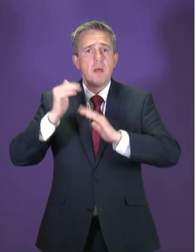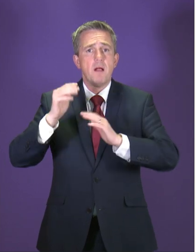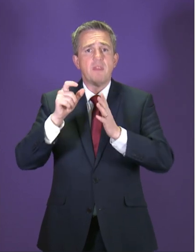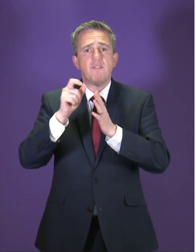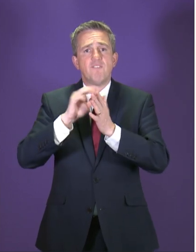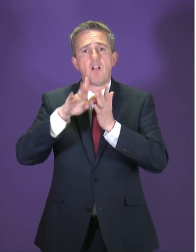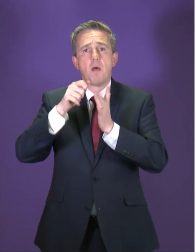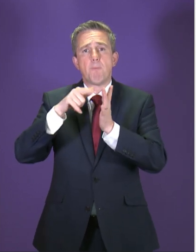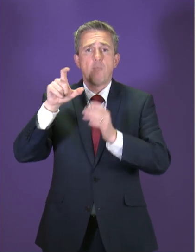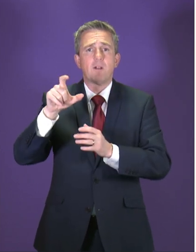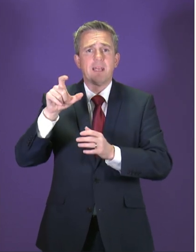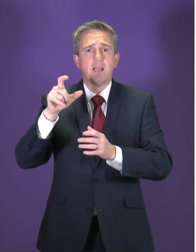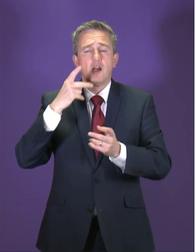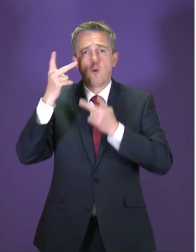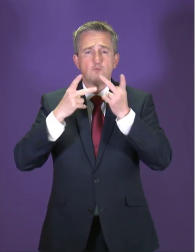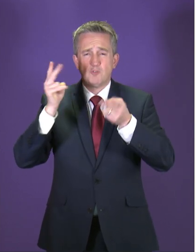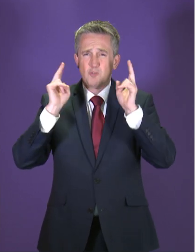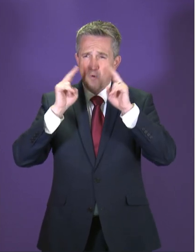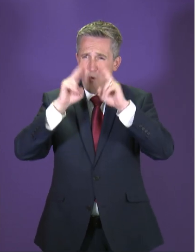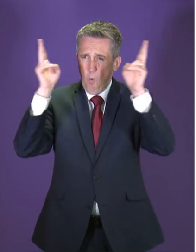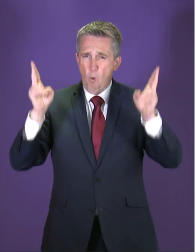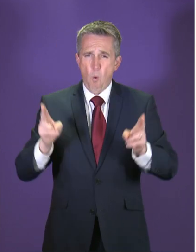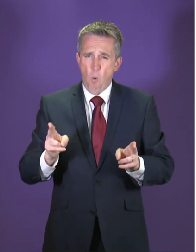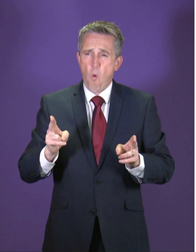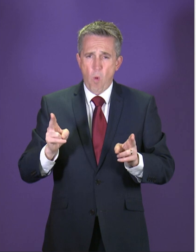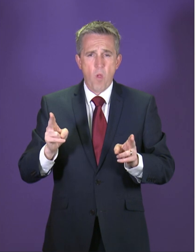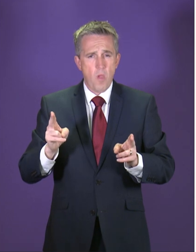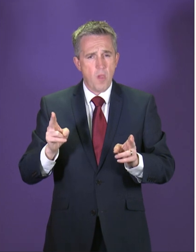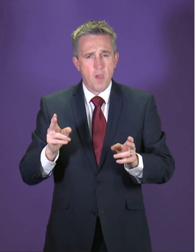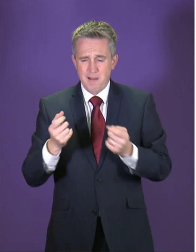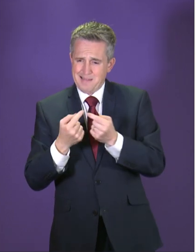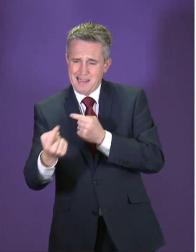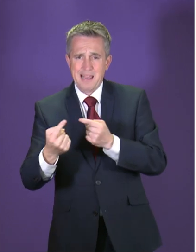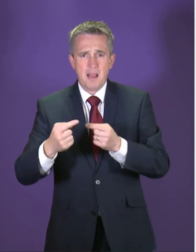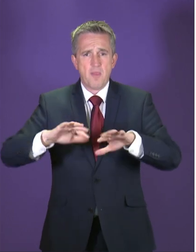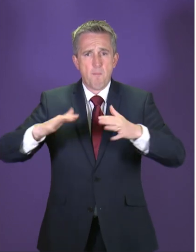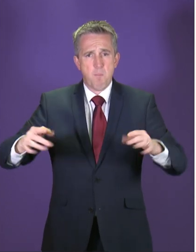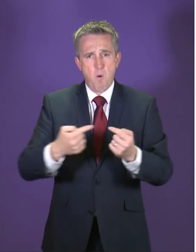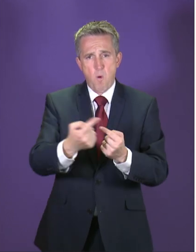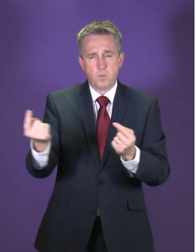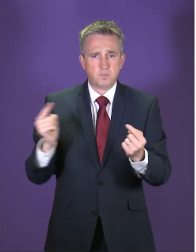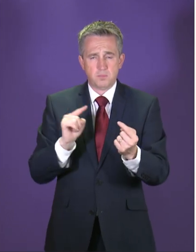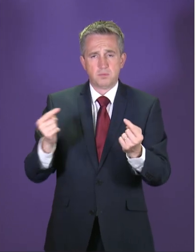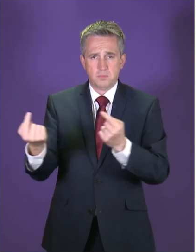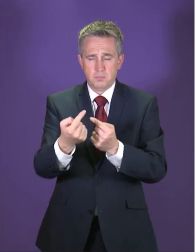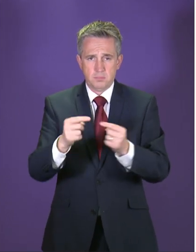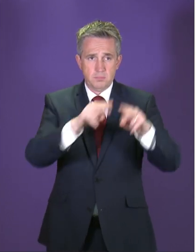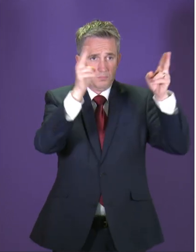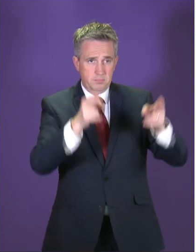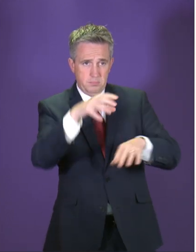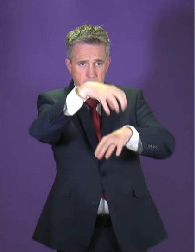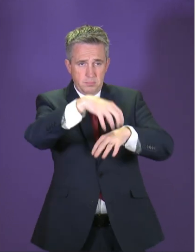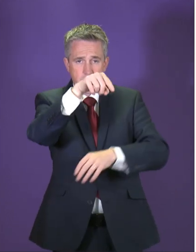Elbphilharmonie Concert Hall. It's a vast project jutting out into the port of the city. The structure has